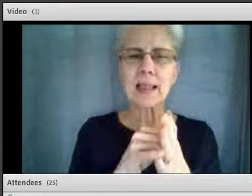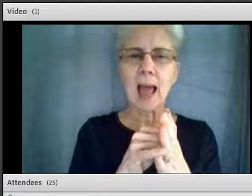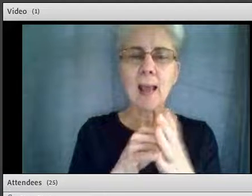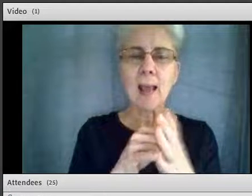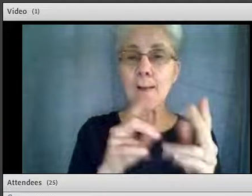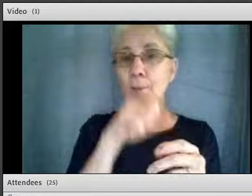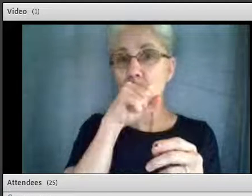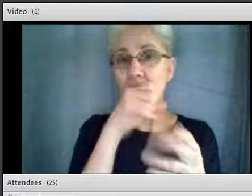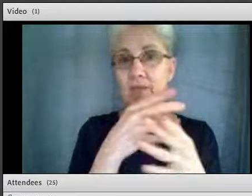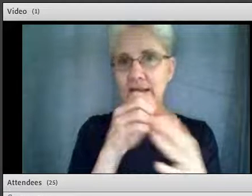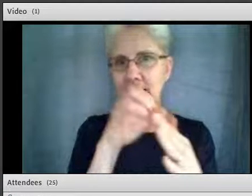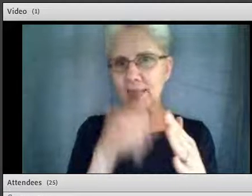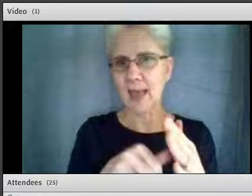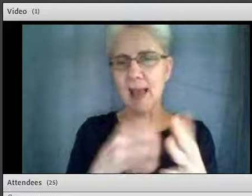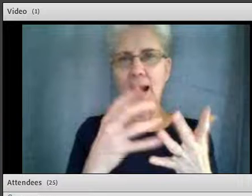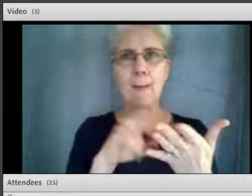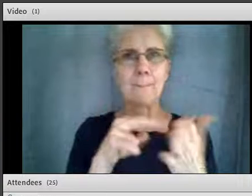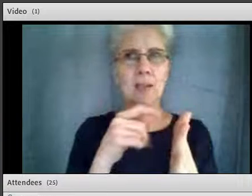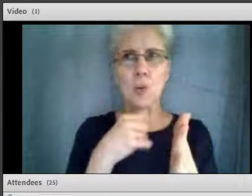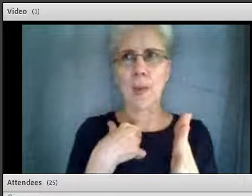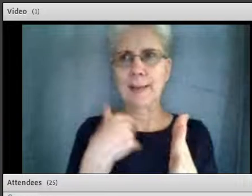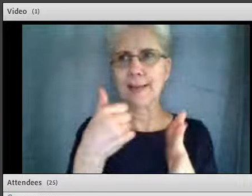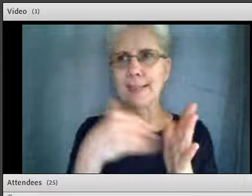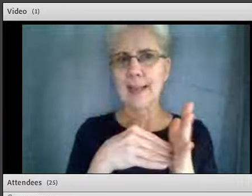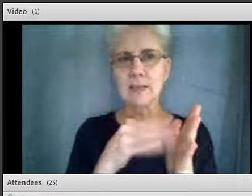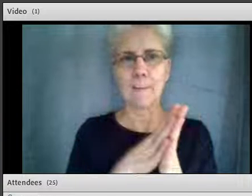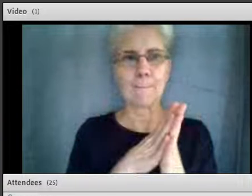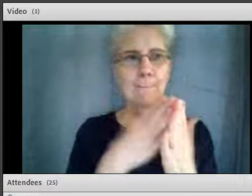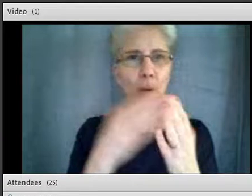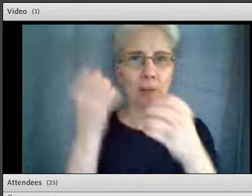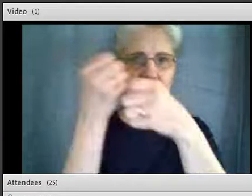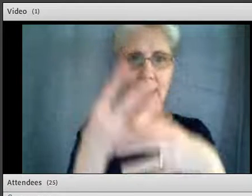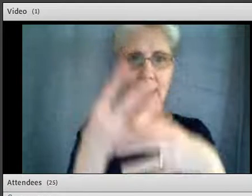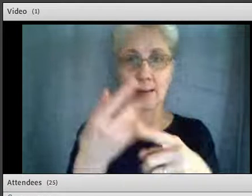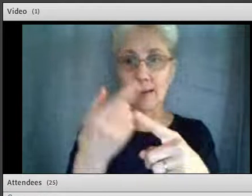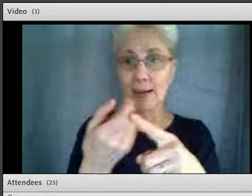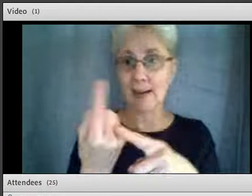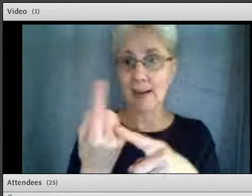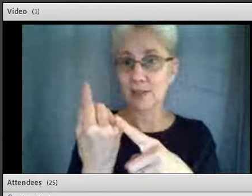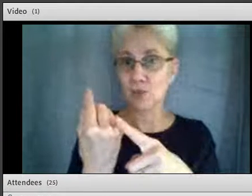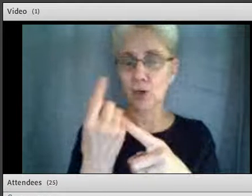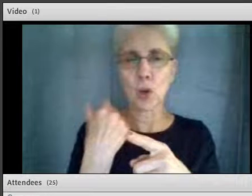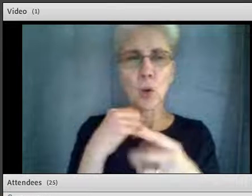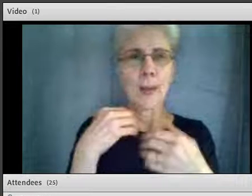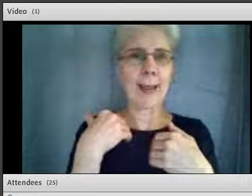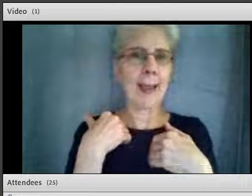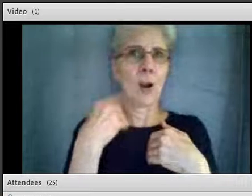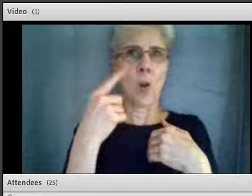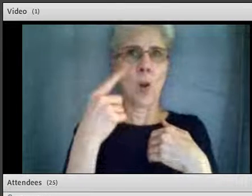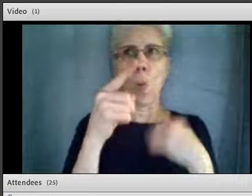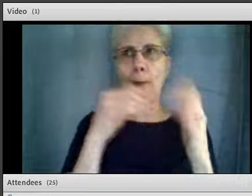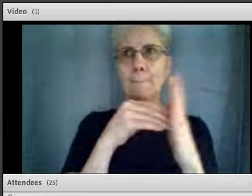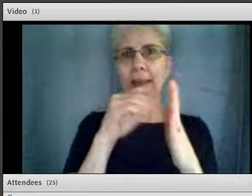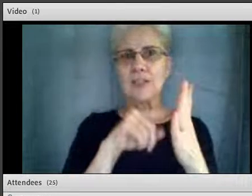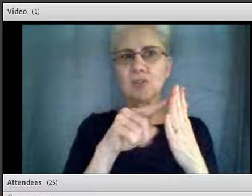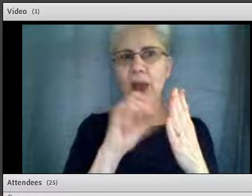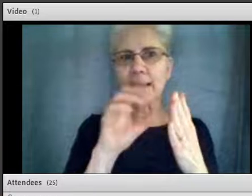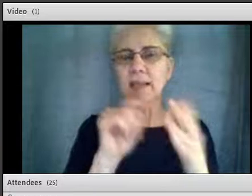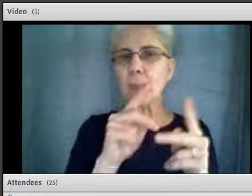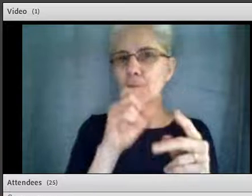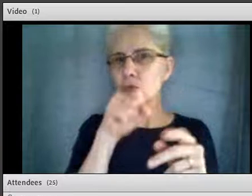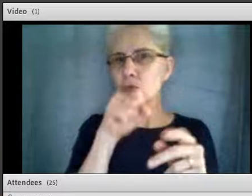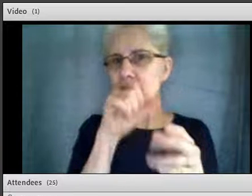had 10,000 books downloaded last year. We had 1 million checkouts. People love that kind of stuff. Make those